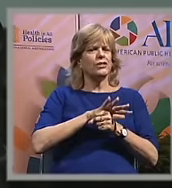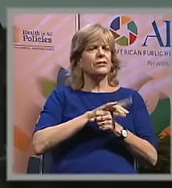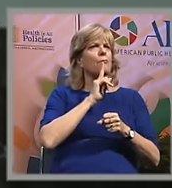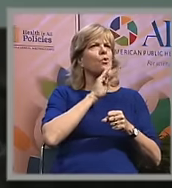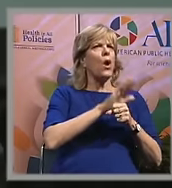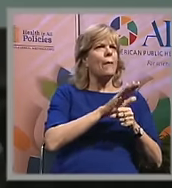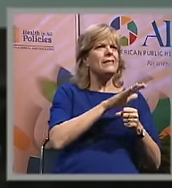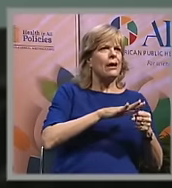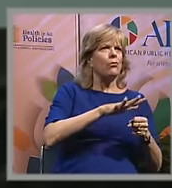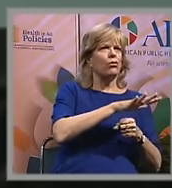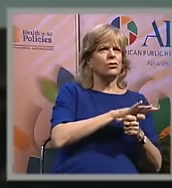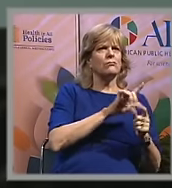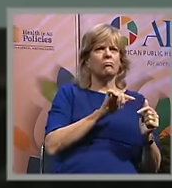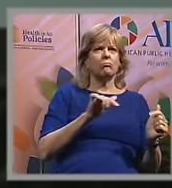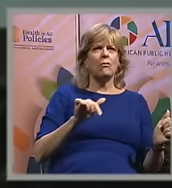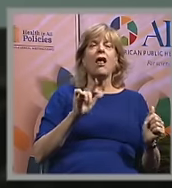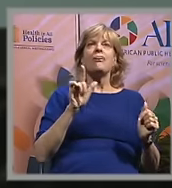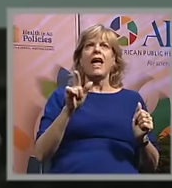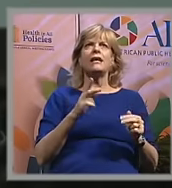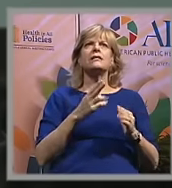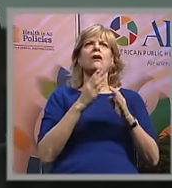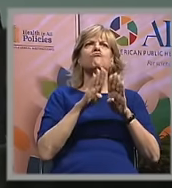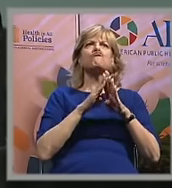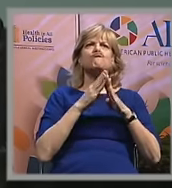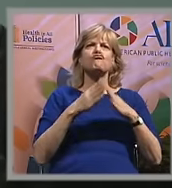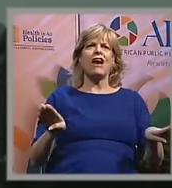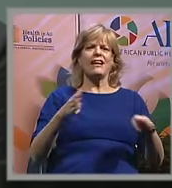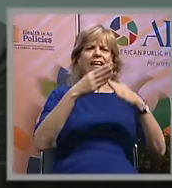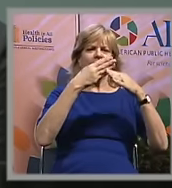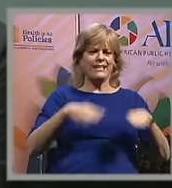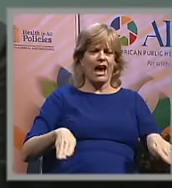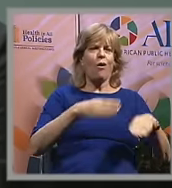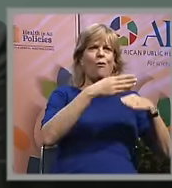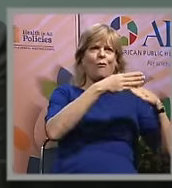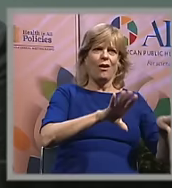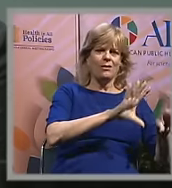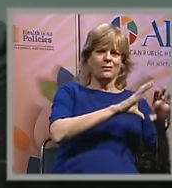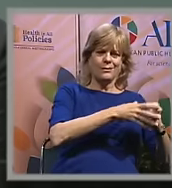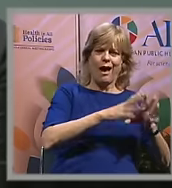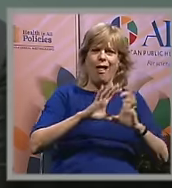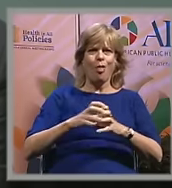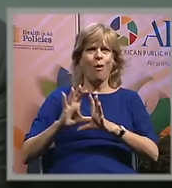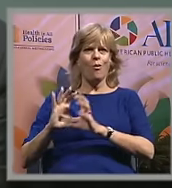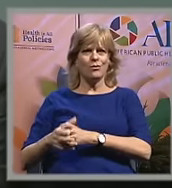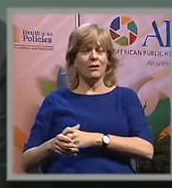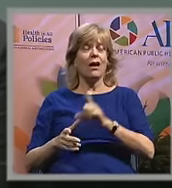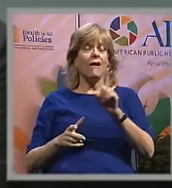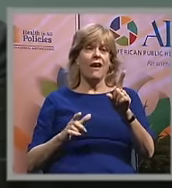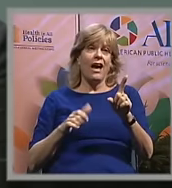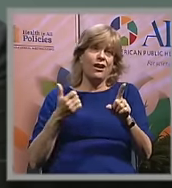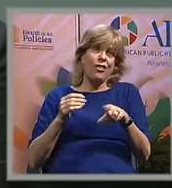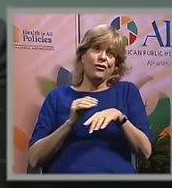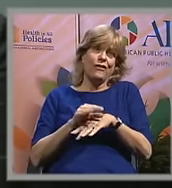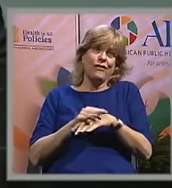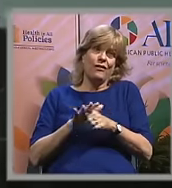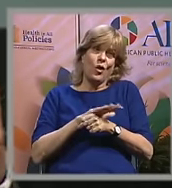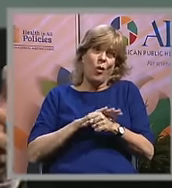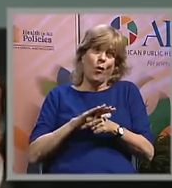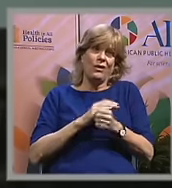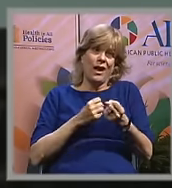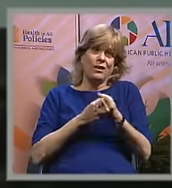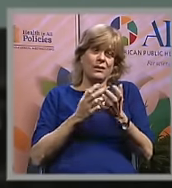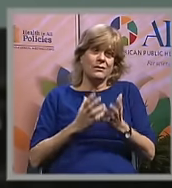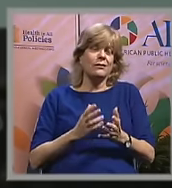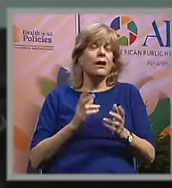This place-based work that is breaking across silos. So if I had another piece of advice for local advocates and folks who